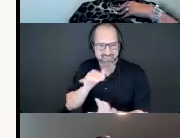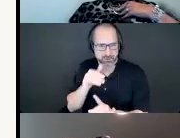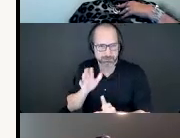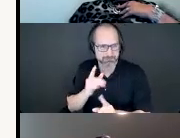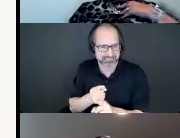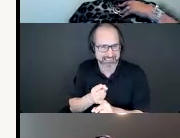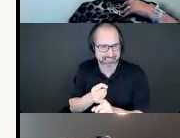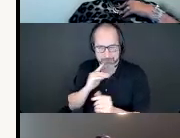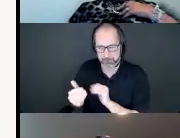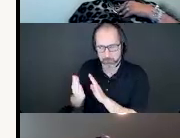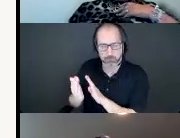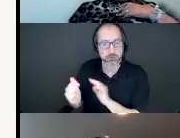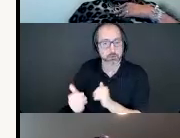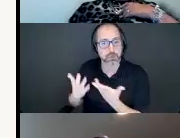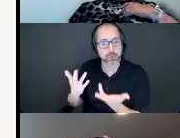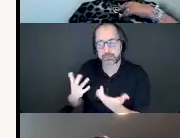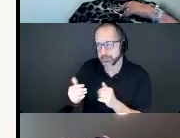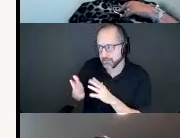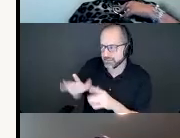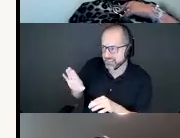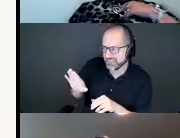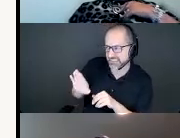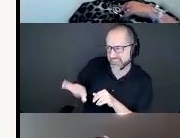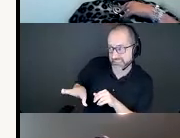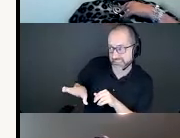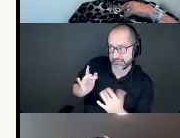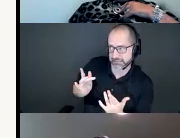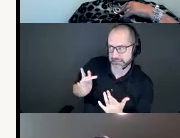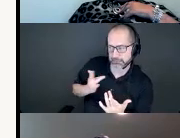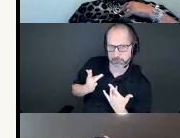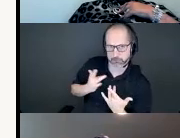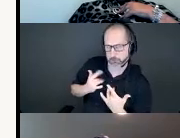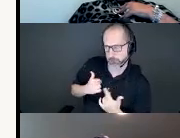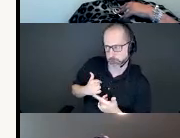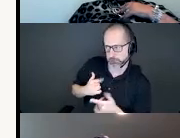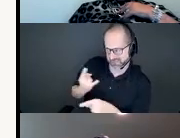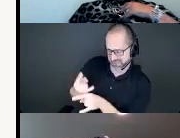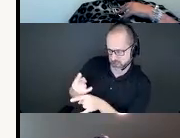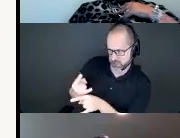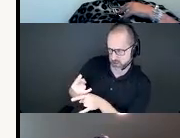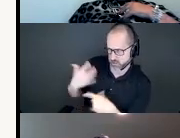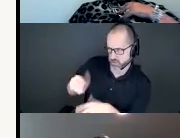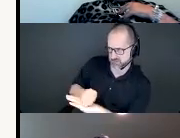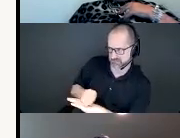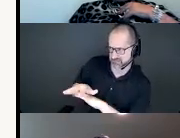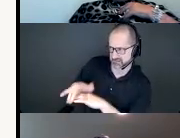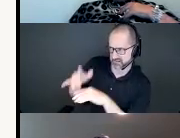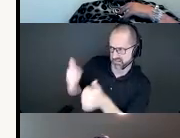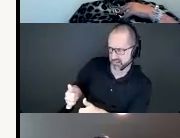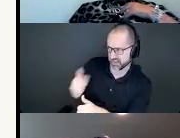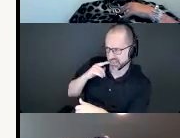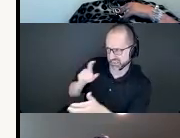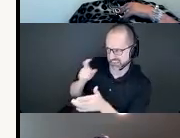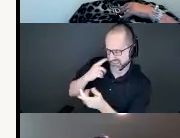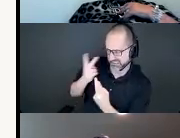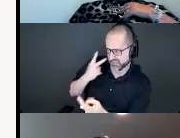I'm concerned, you know, what the alcohol is doing to you these days, because you've been falling more than,